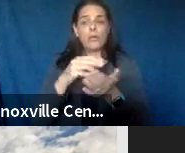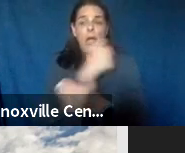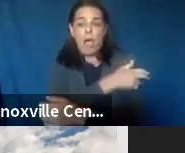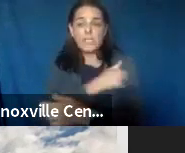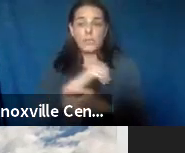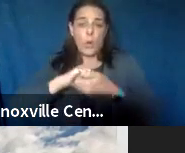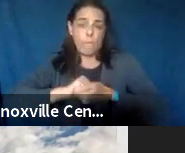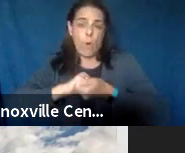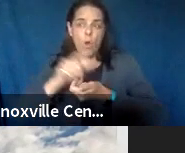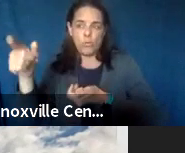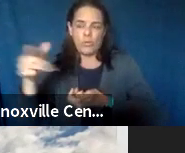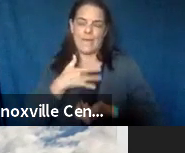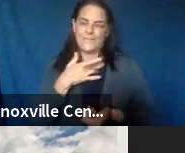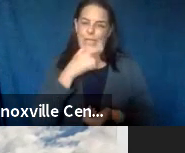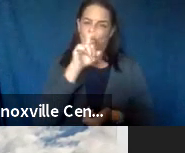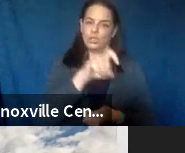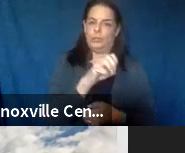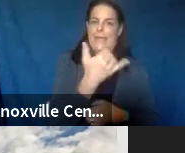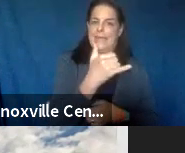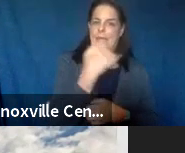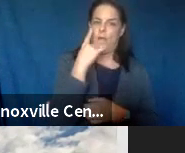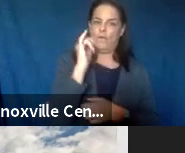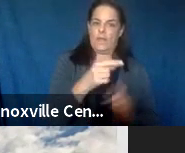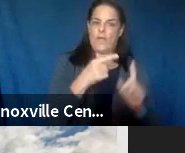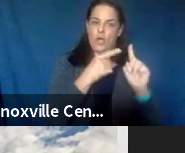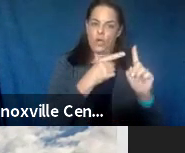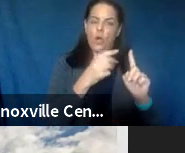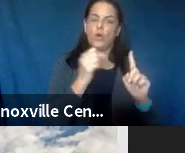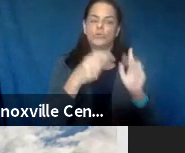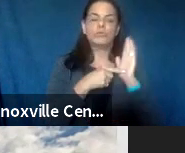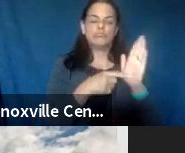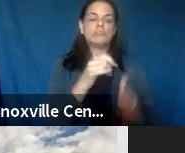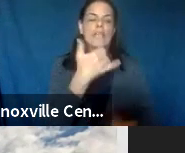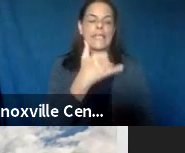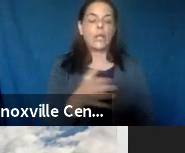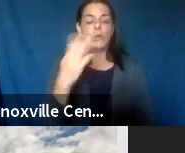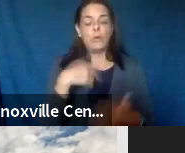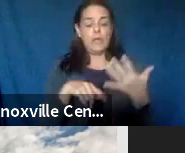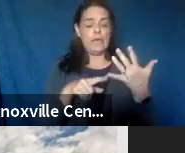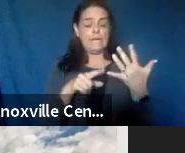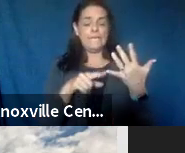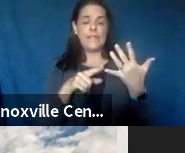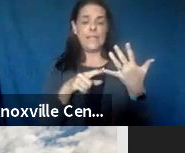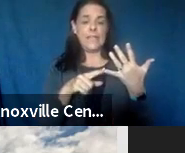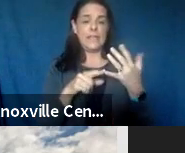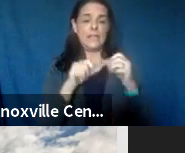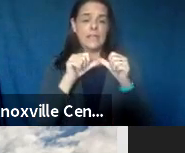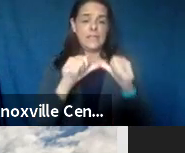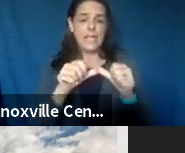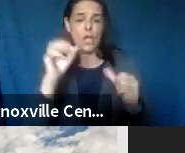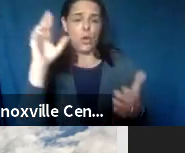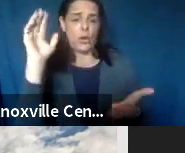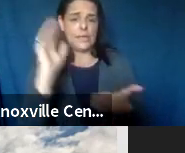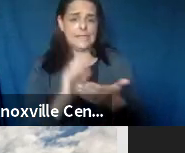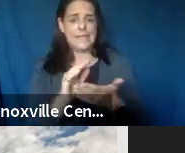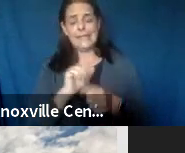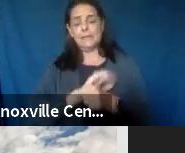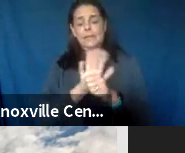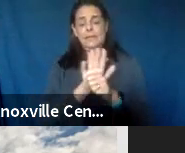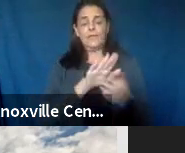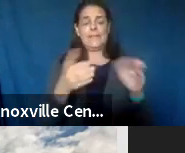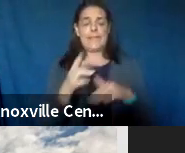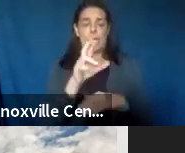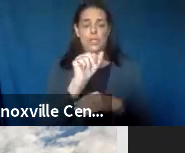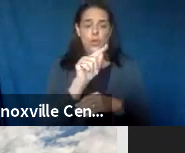yellow. So that it is represented as yellow. Our fifth benchmark, sustained or decreased COVID-related death